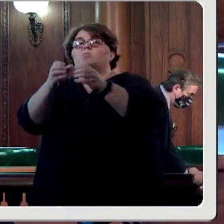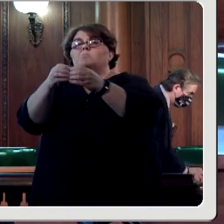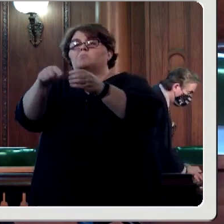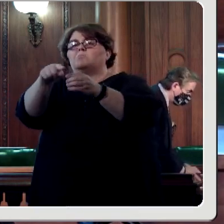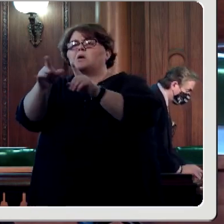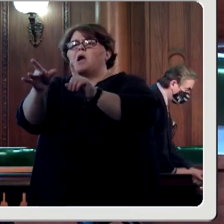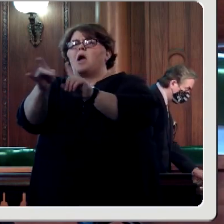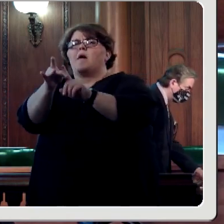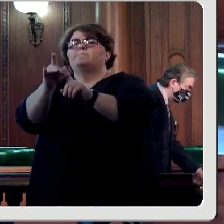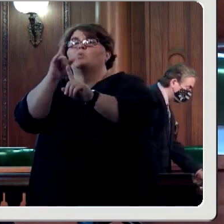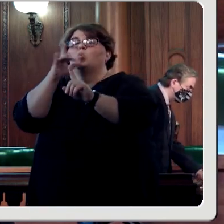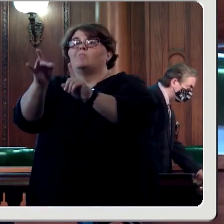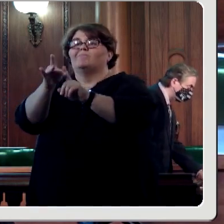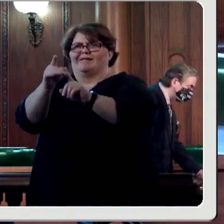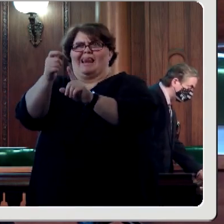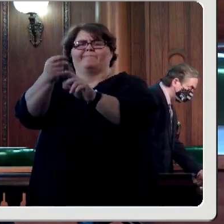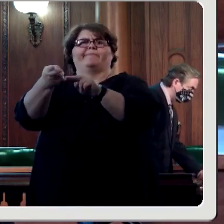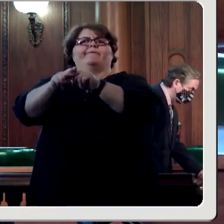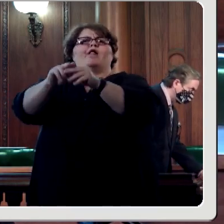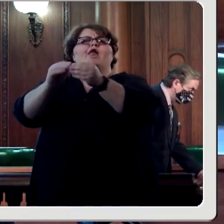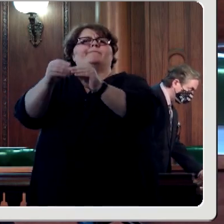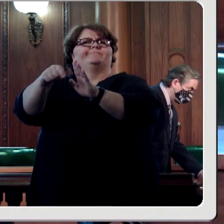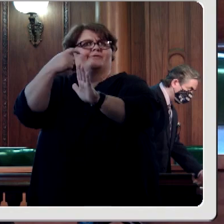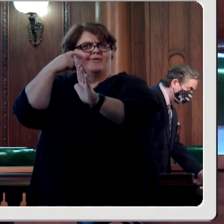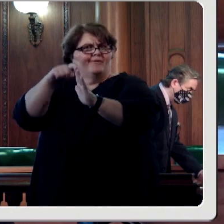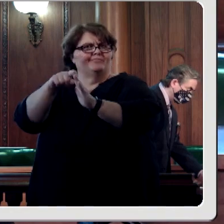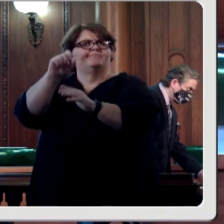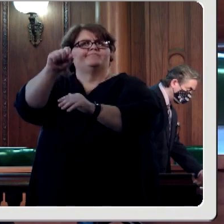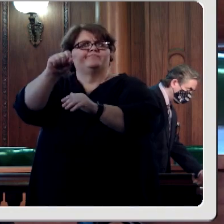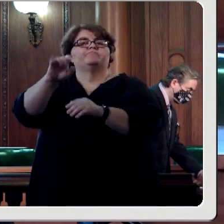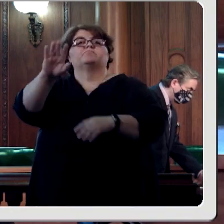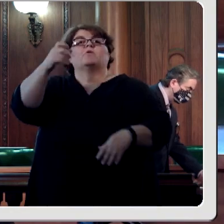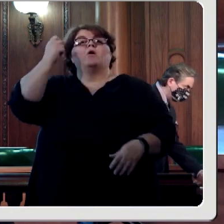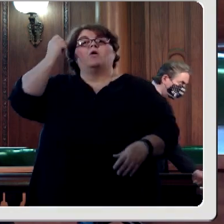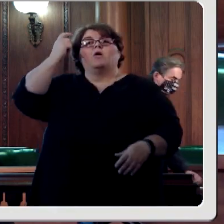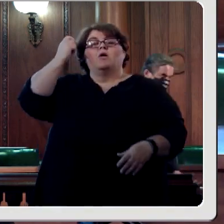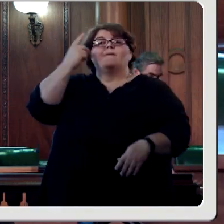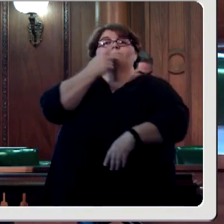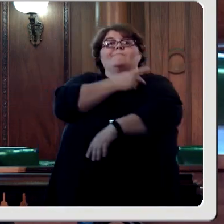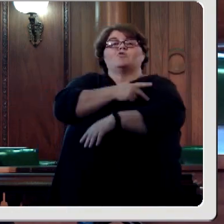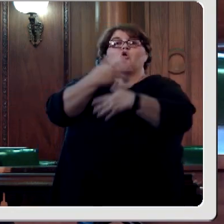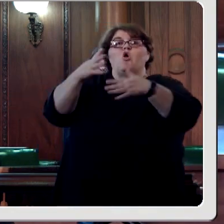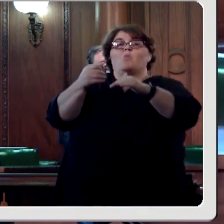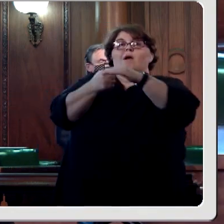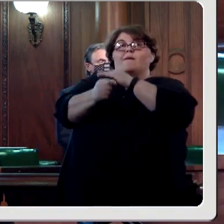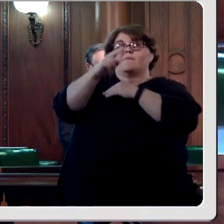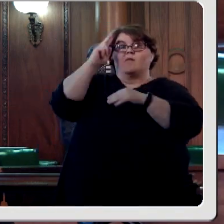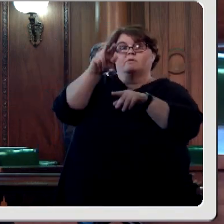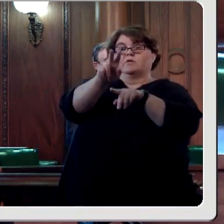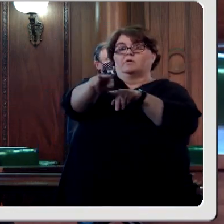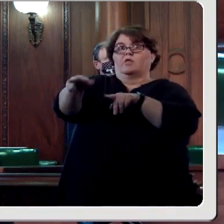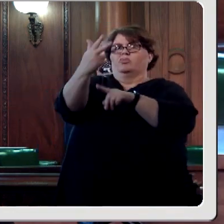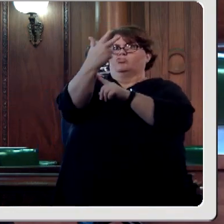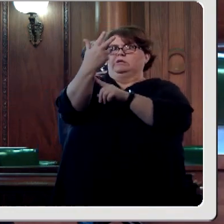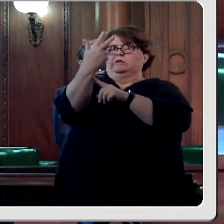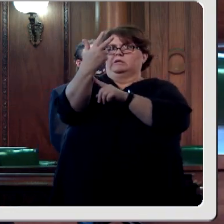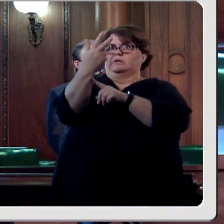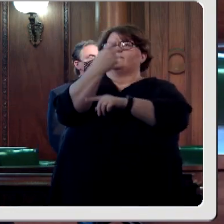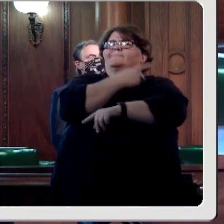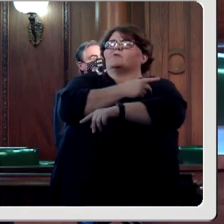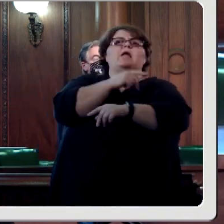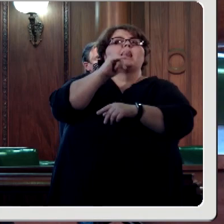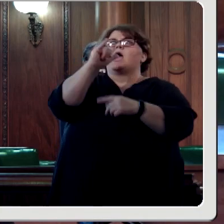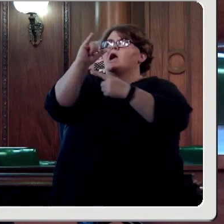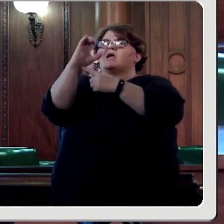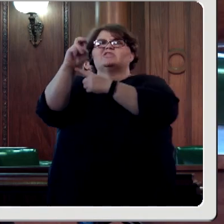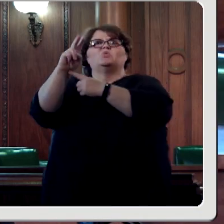patients, none of which are in the intensive care unit, which may not sound like high numbers, but as you know, we have achieved